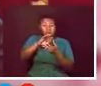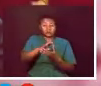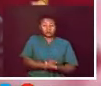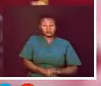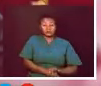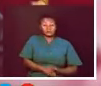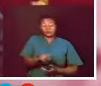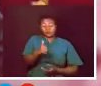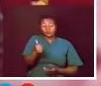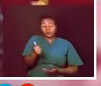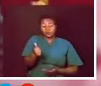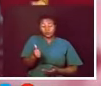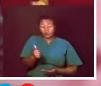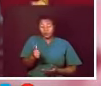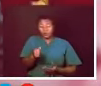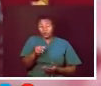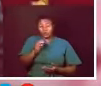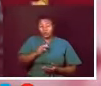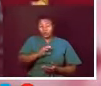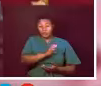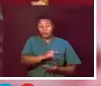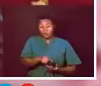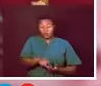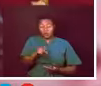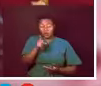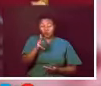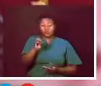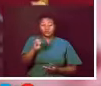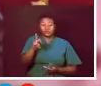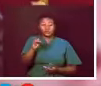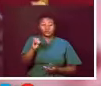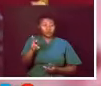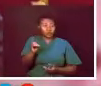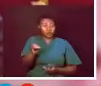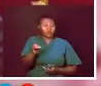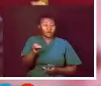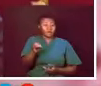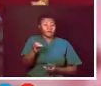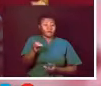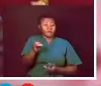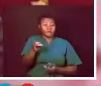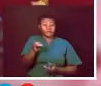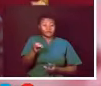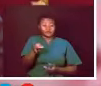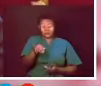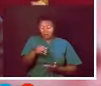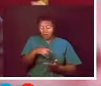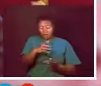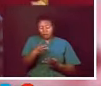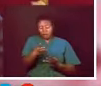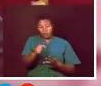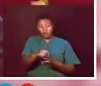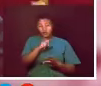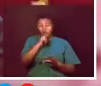communities, Supreme Kwanta, Kwesi Koko, Pewodie, and Nazareth, do not